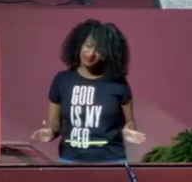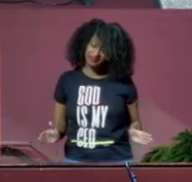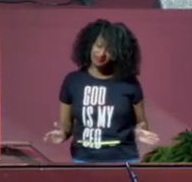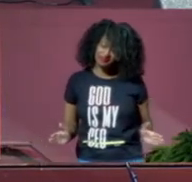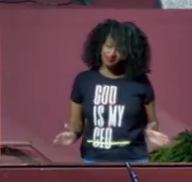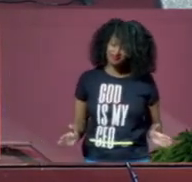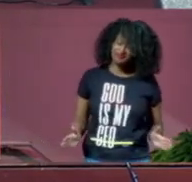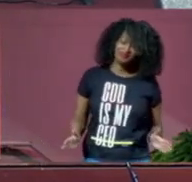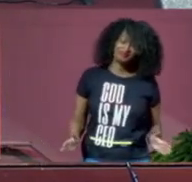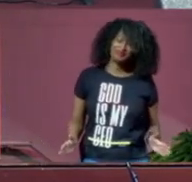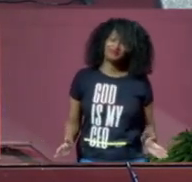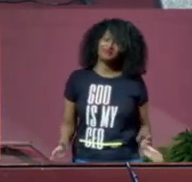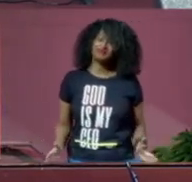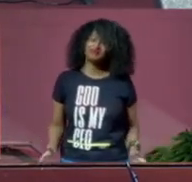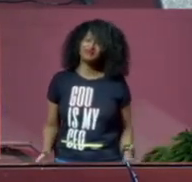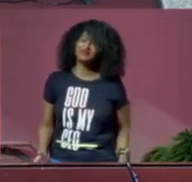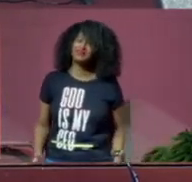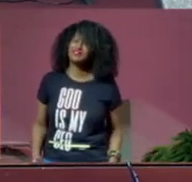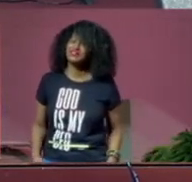Savior. That's it, come on. I